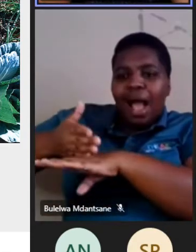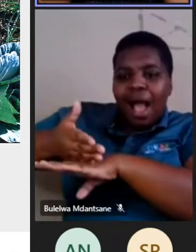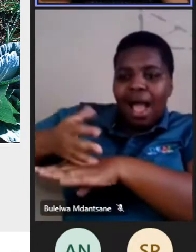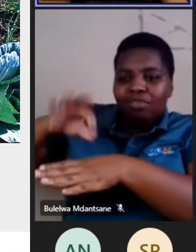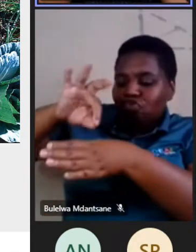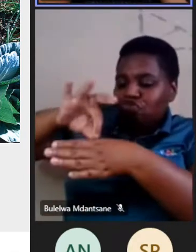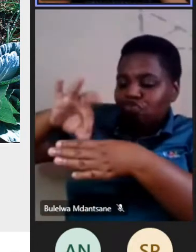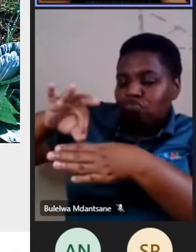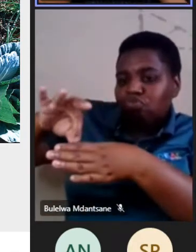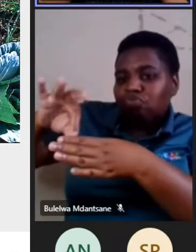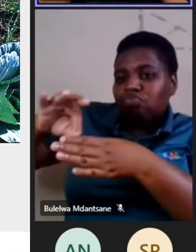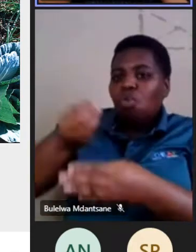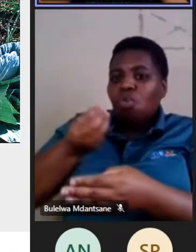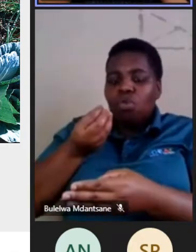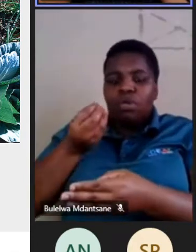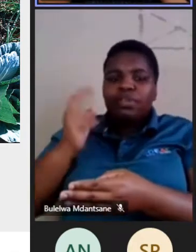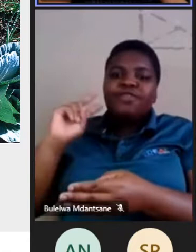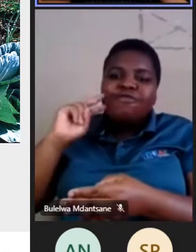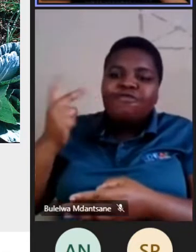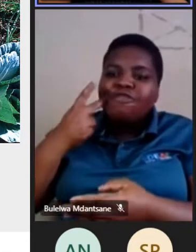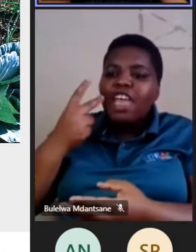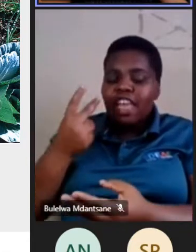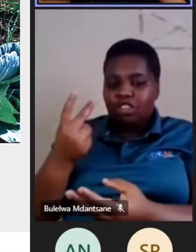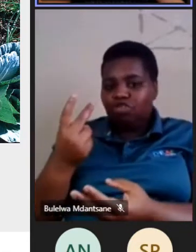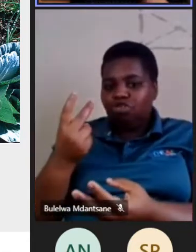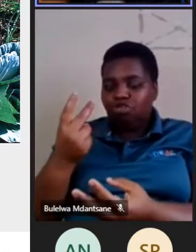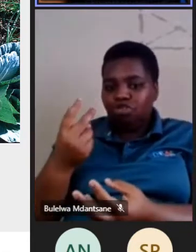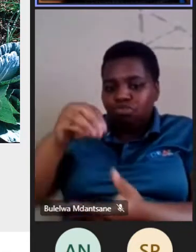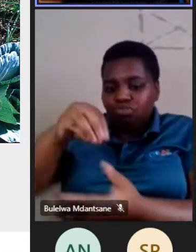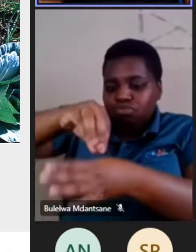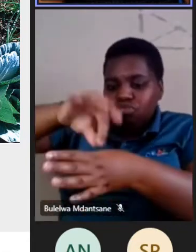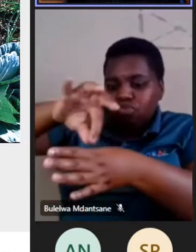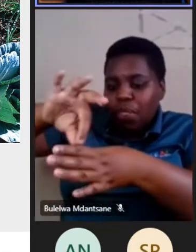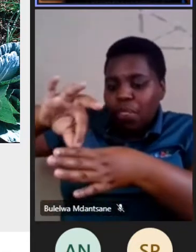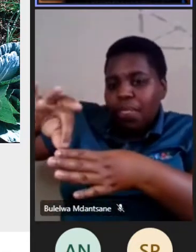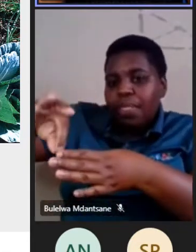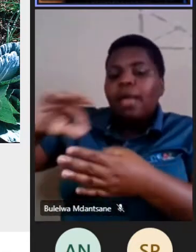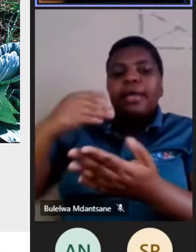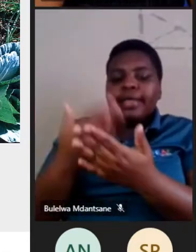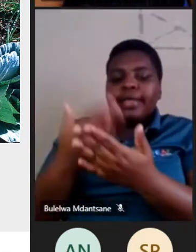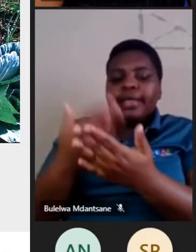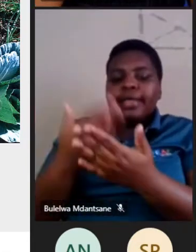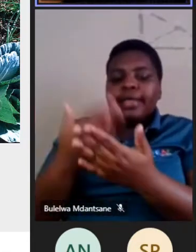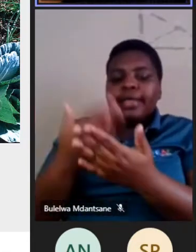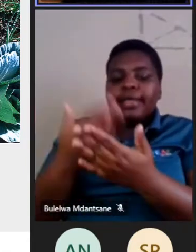food security that way. So they took lots of pride in it, and it seems to have really worked for people.